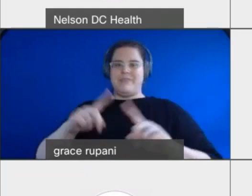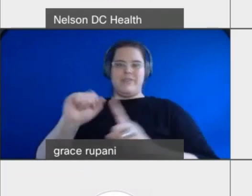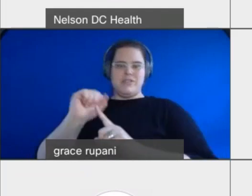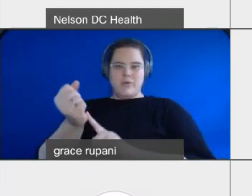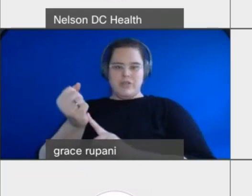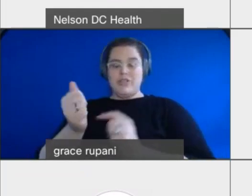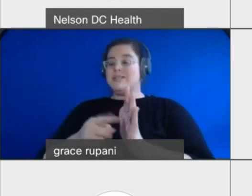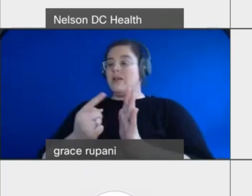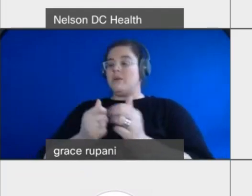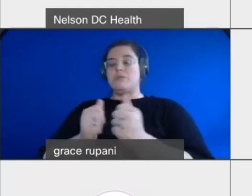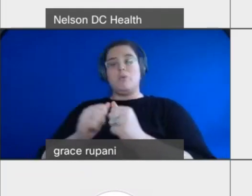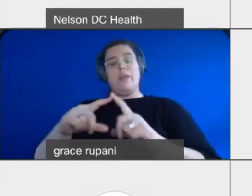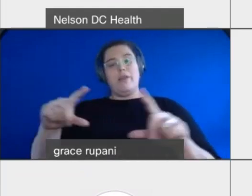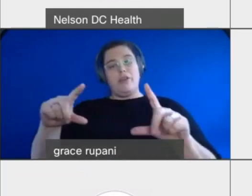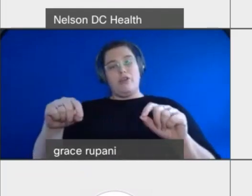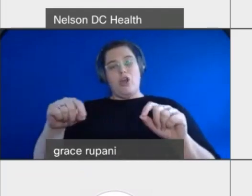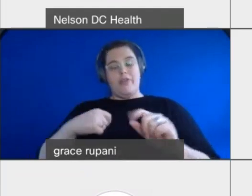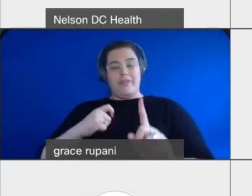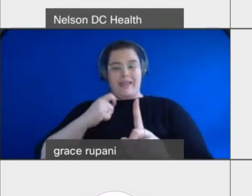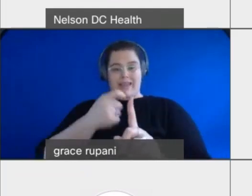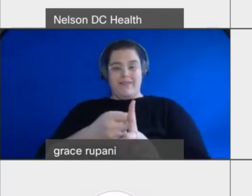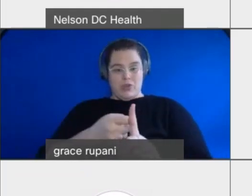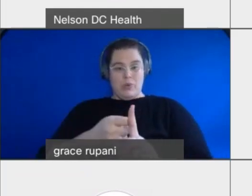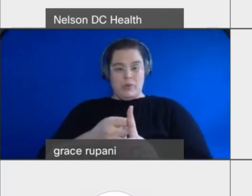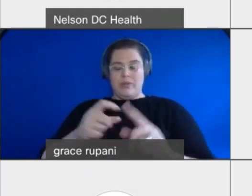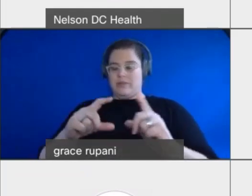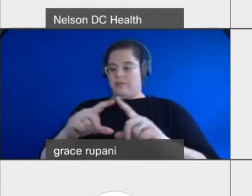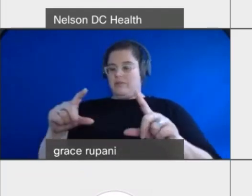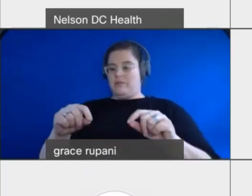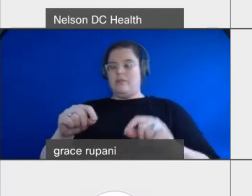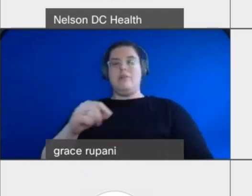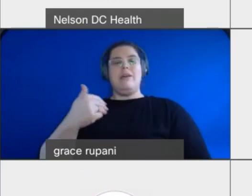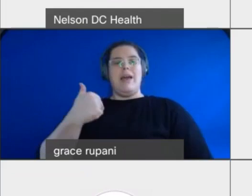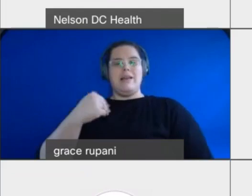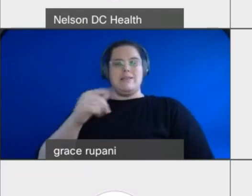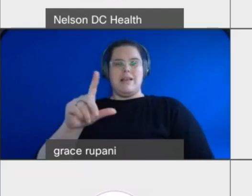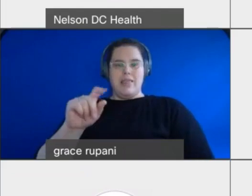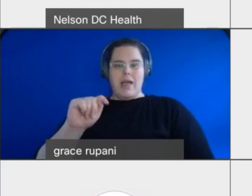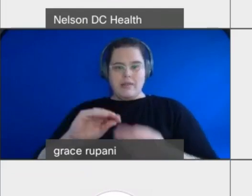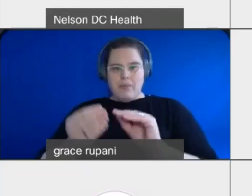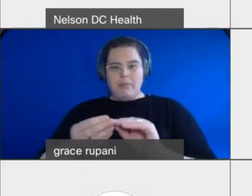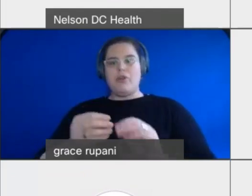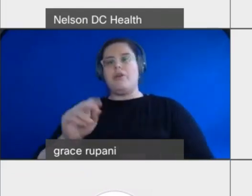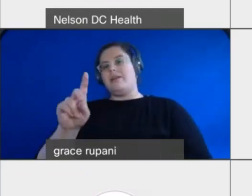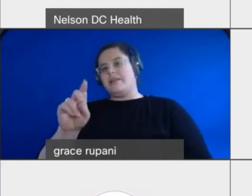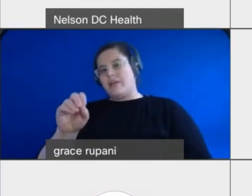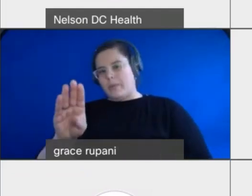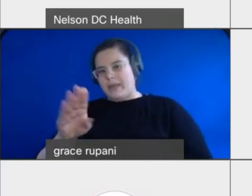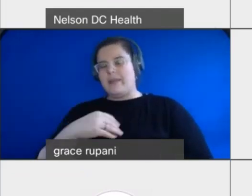it's like a 3x5 card that you get that has the lot number and your name and date of birth and everything, that you are